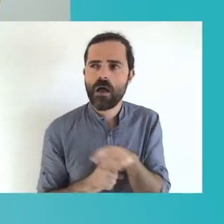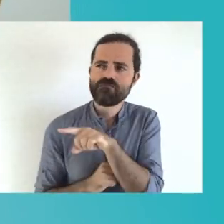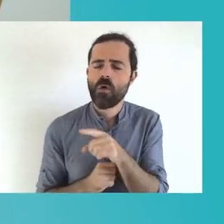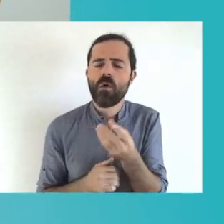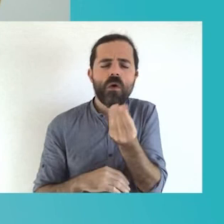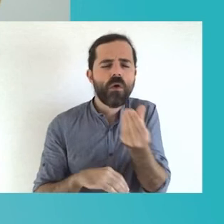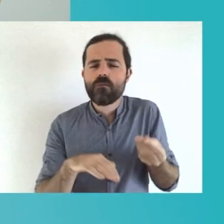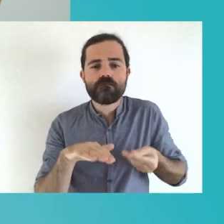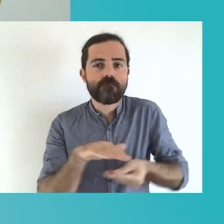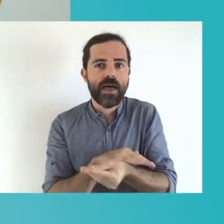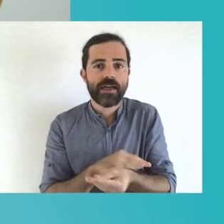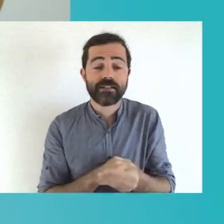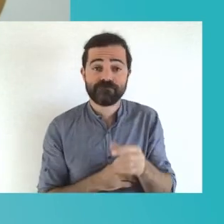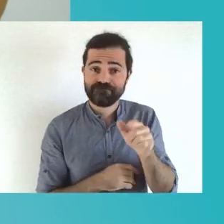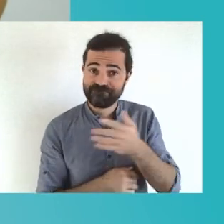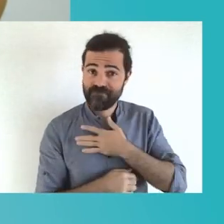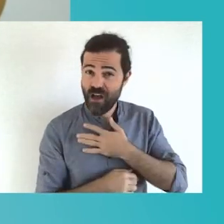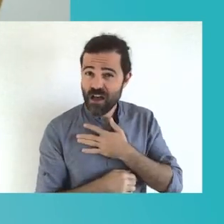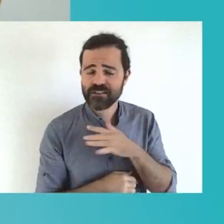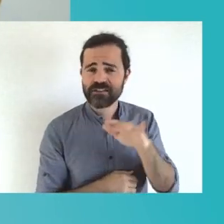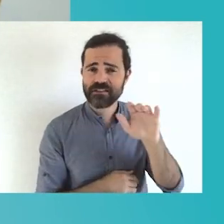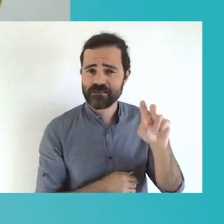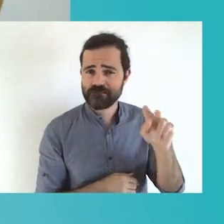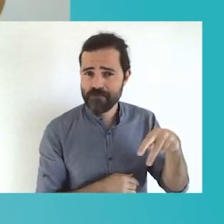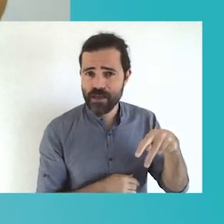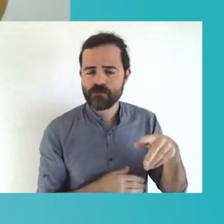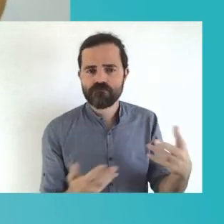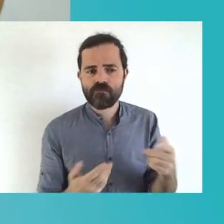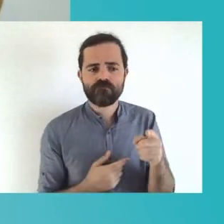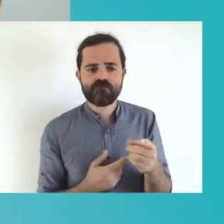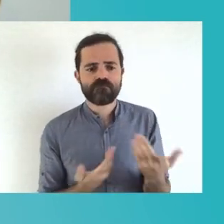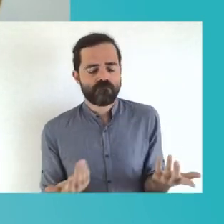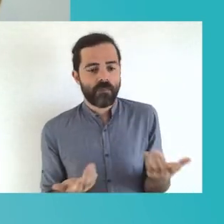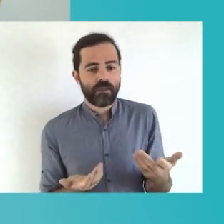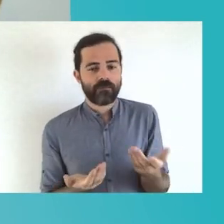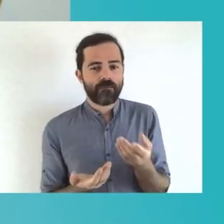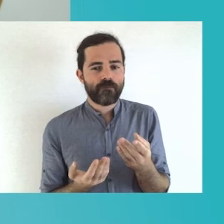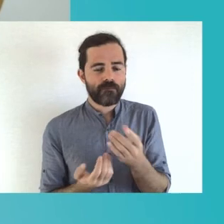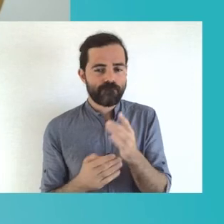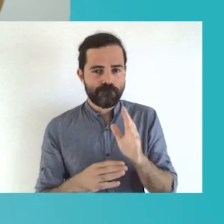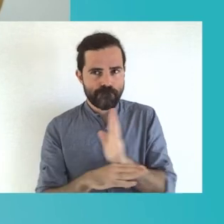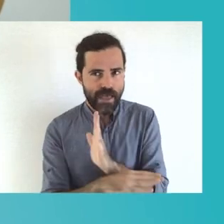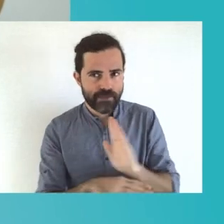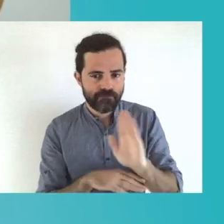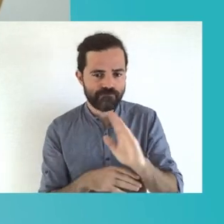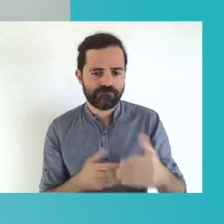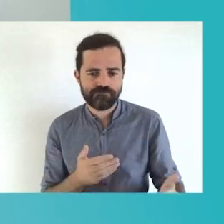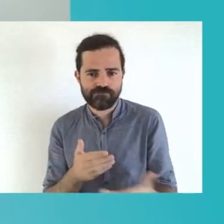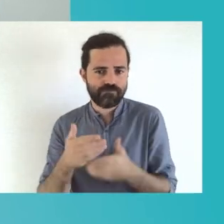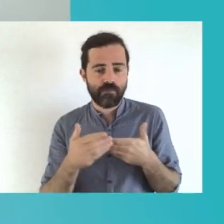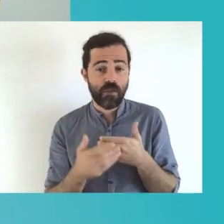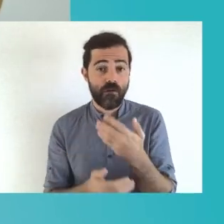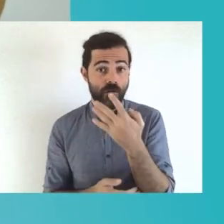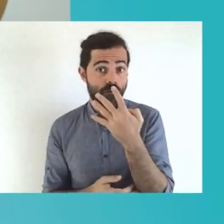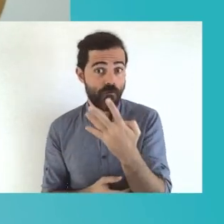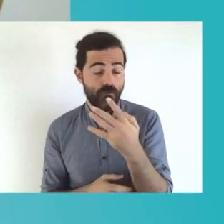And why should you invest in Pensium? Pensium is a profitable investment as it has a rate of interest